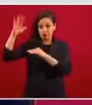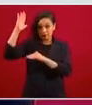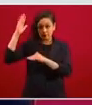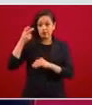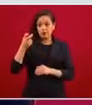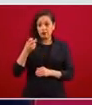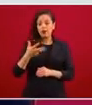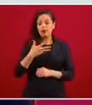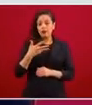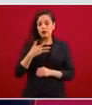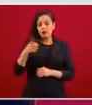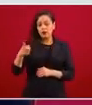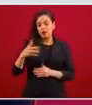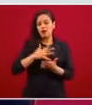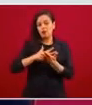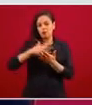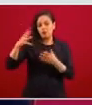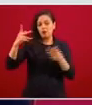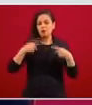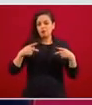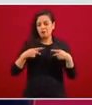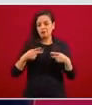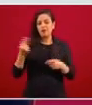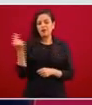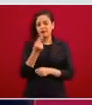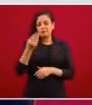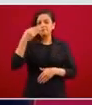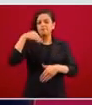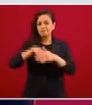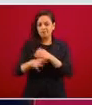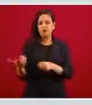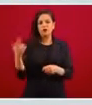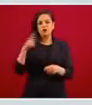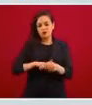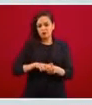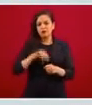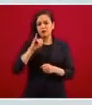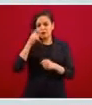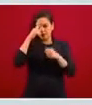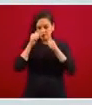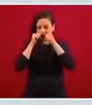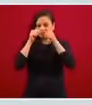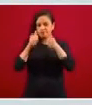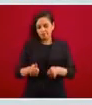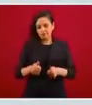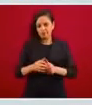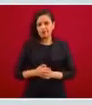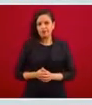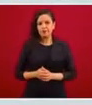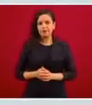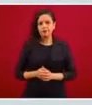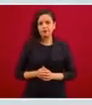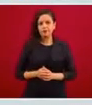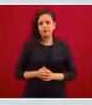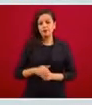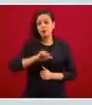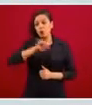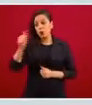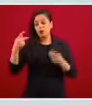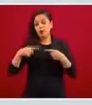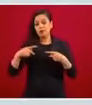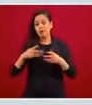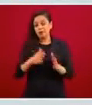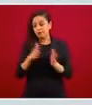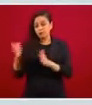that trend is that the older the citizen is, the more likely they are to